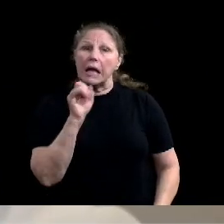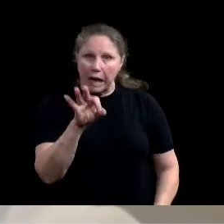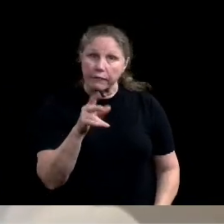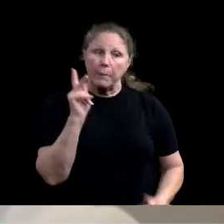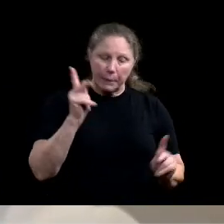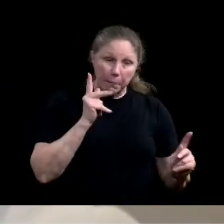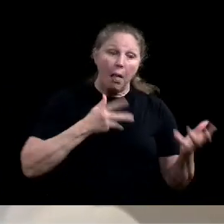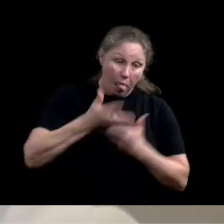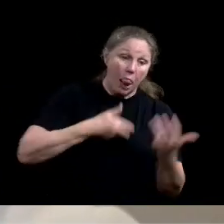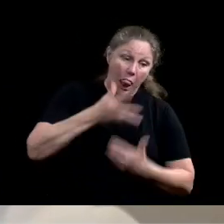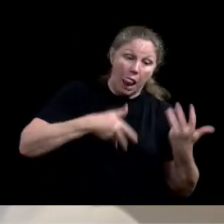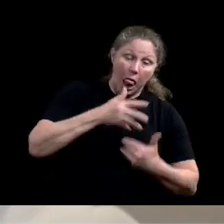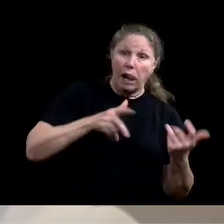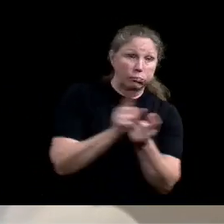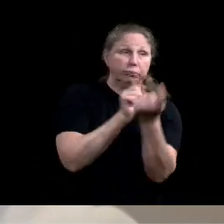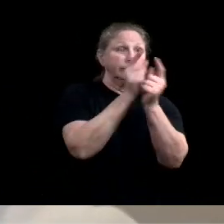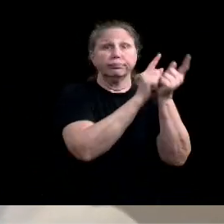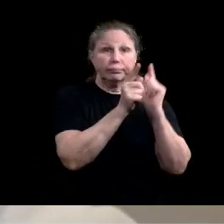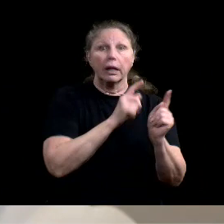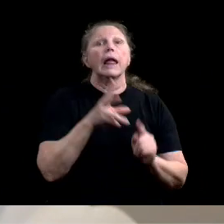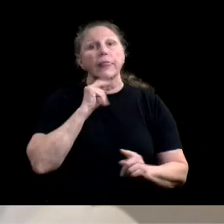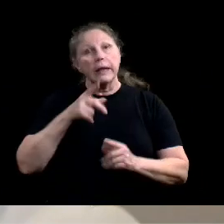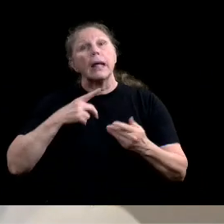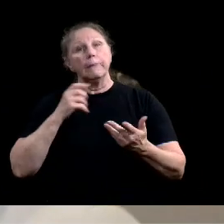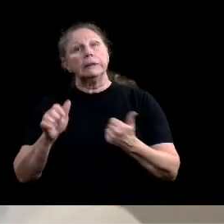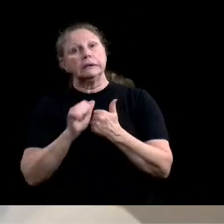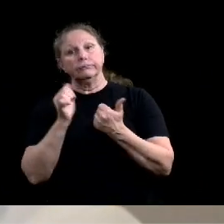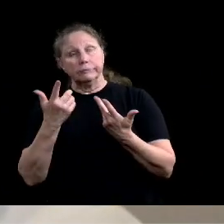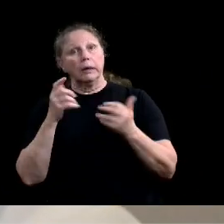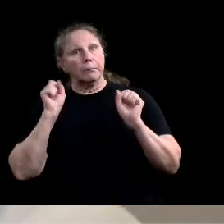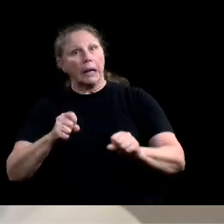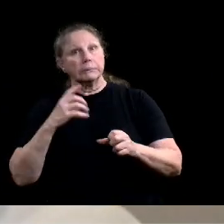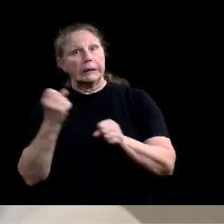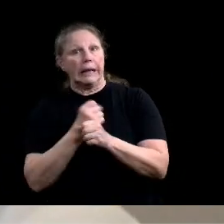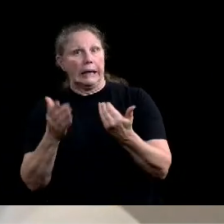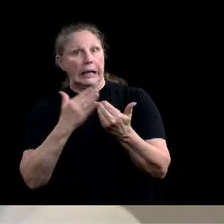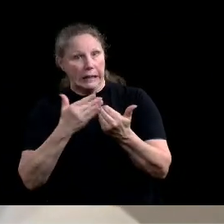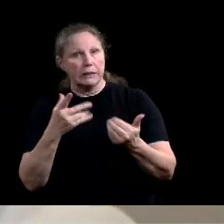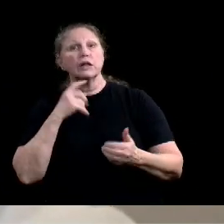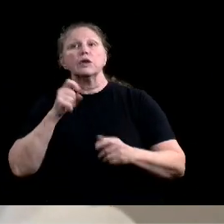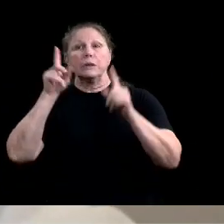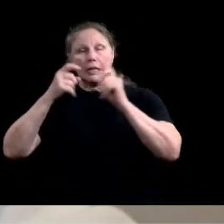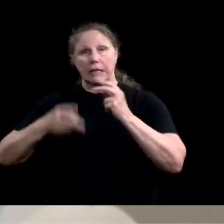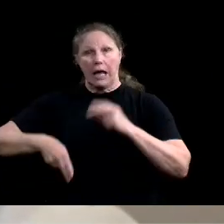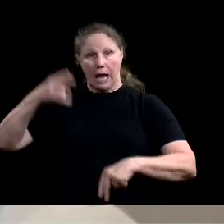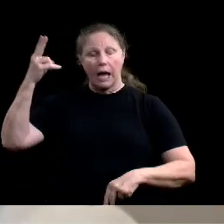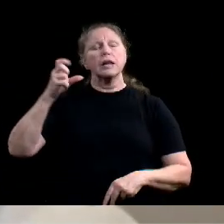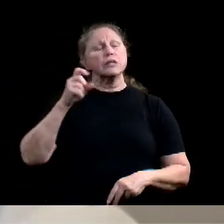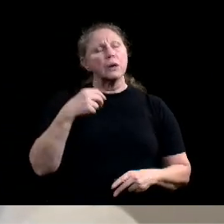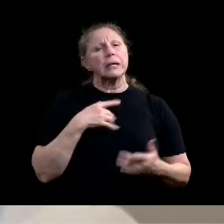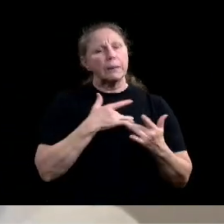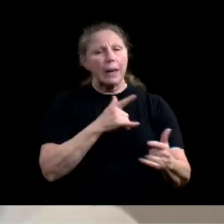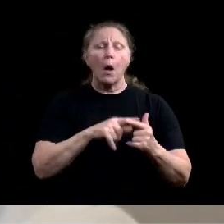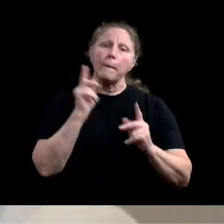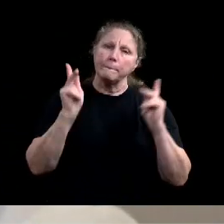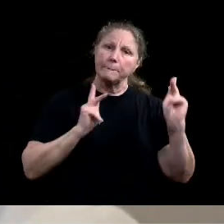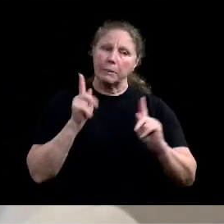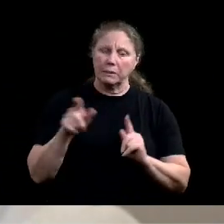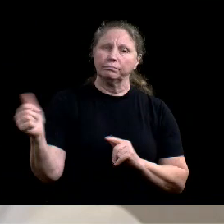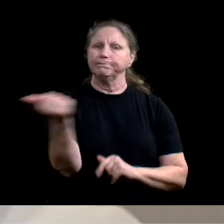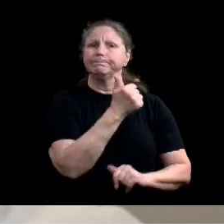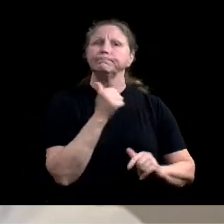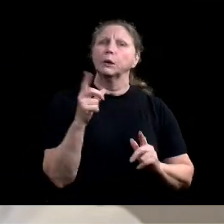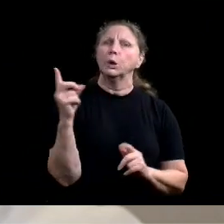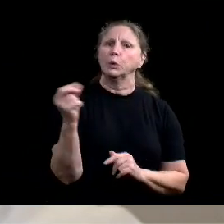risks in terms of our collective behaviors, we will need to increase testing in order to be able